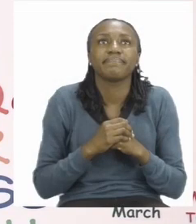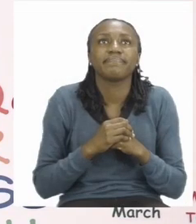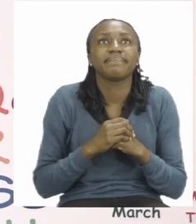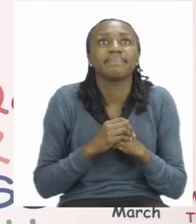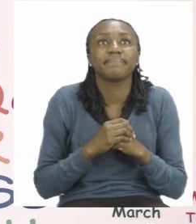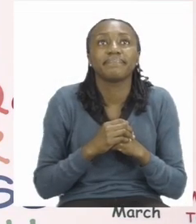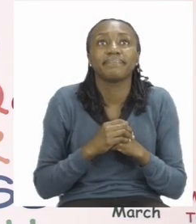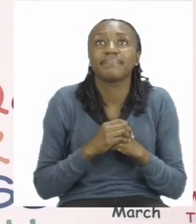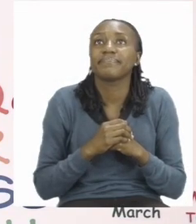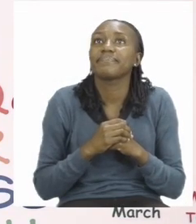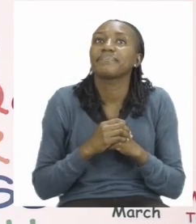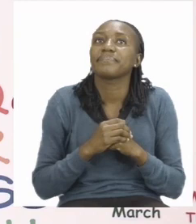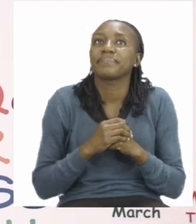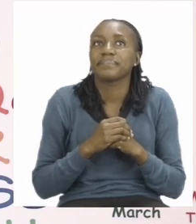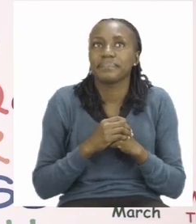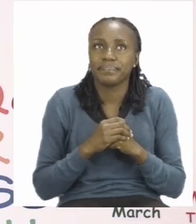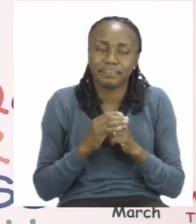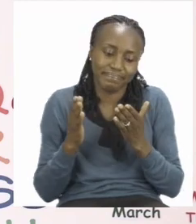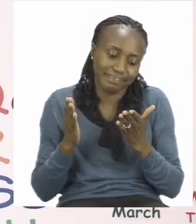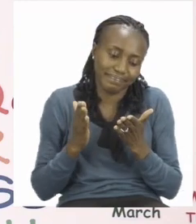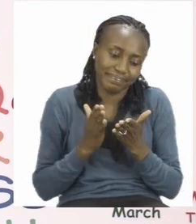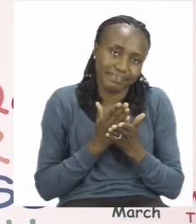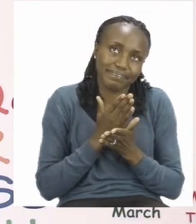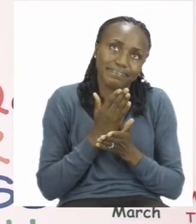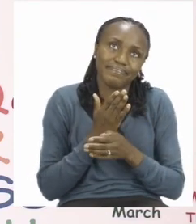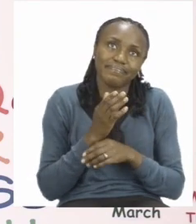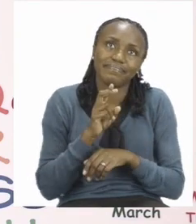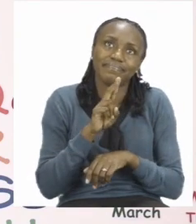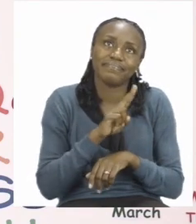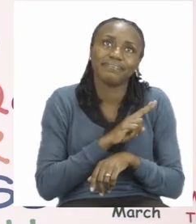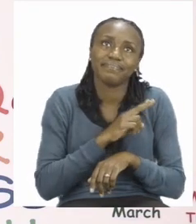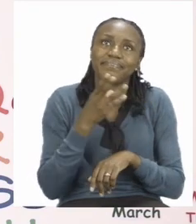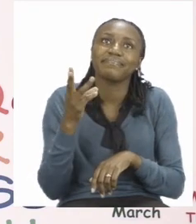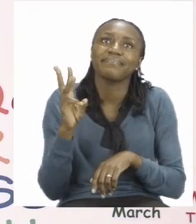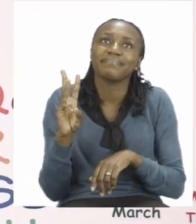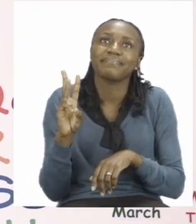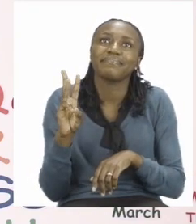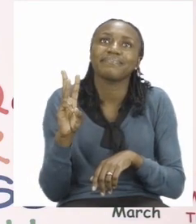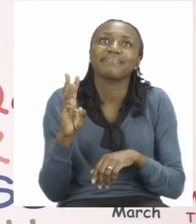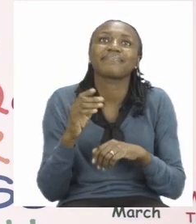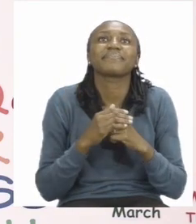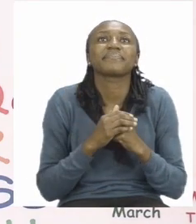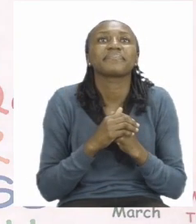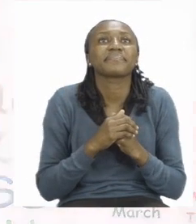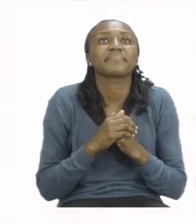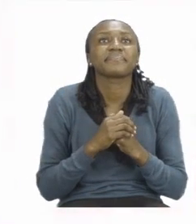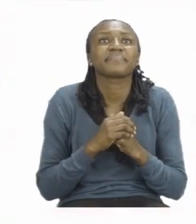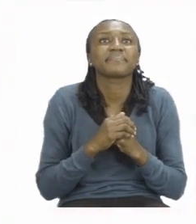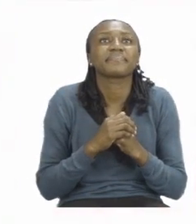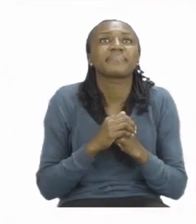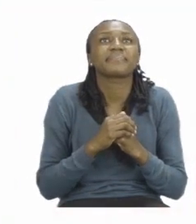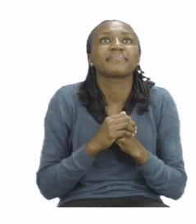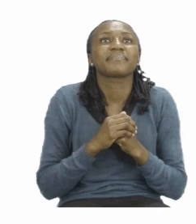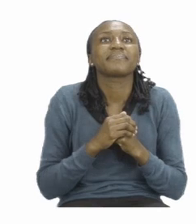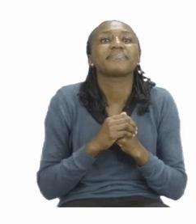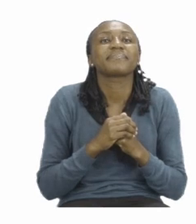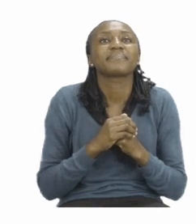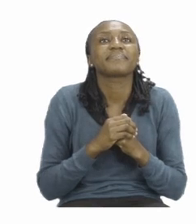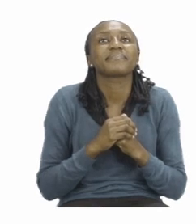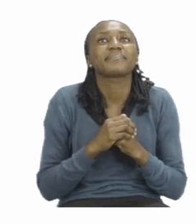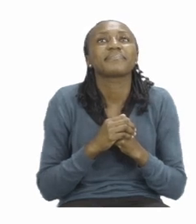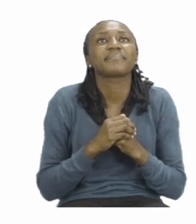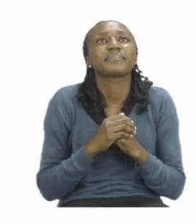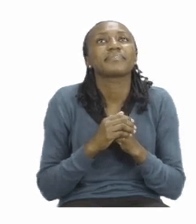For our lesson, boys and girls, let us all start on page 26. On page 26, we are going